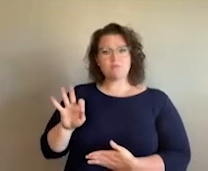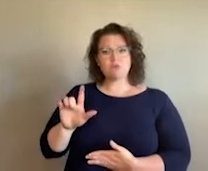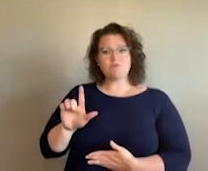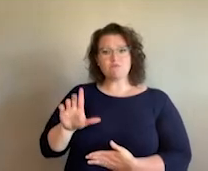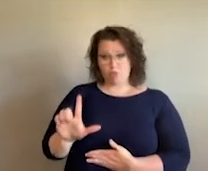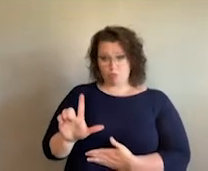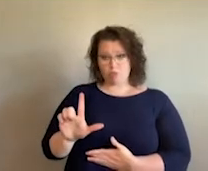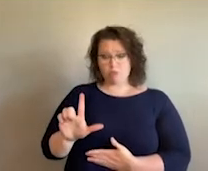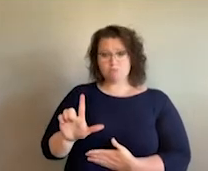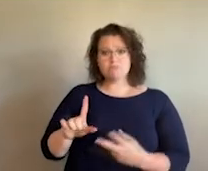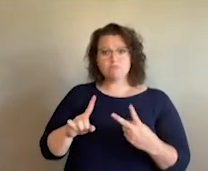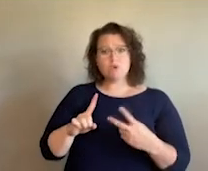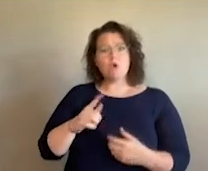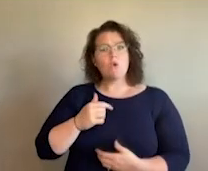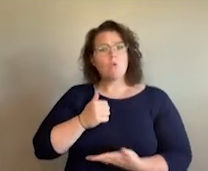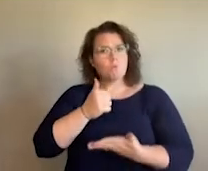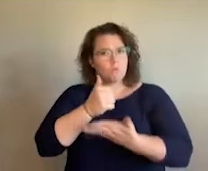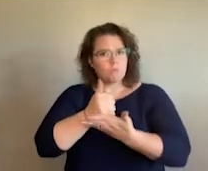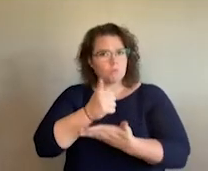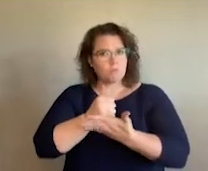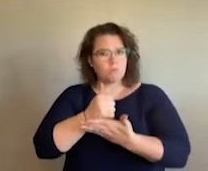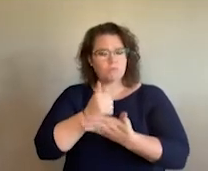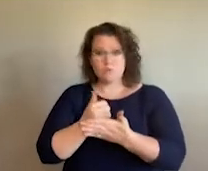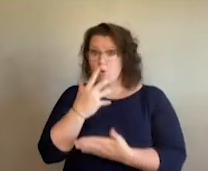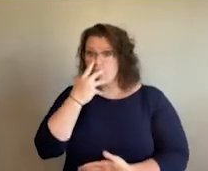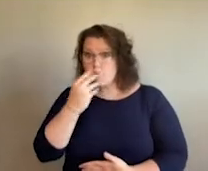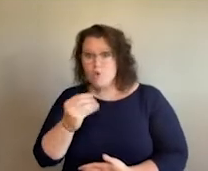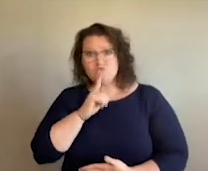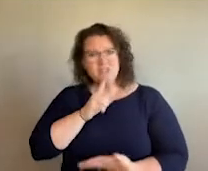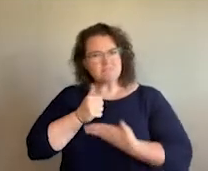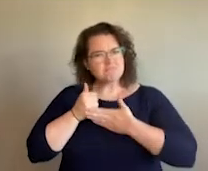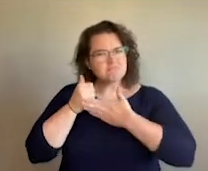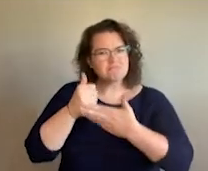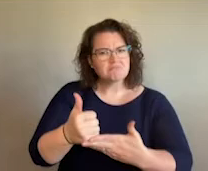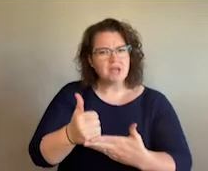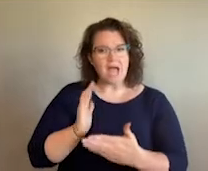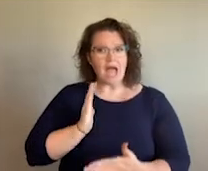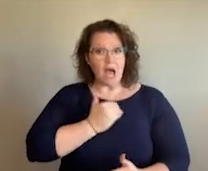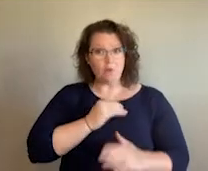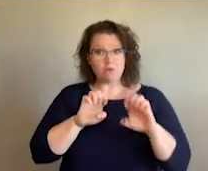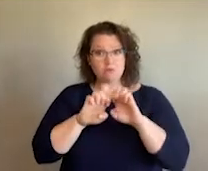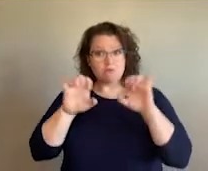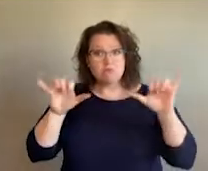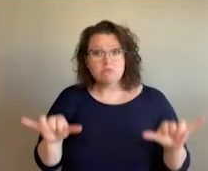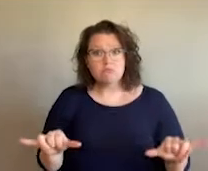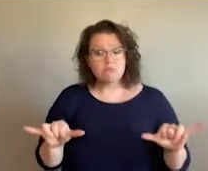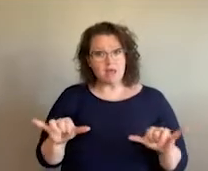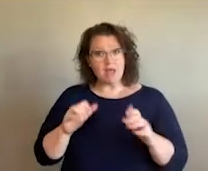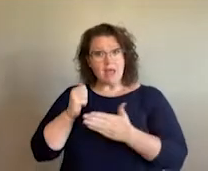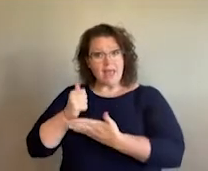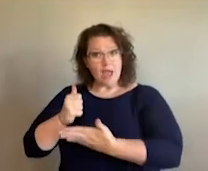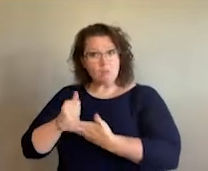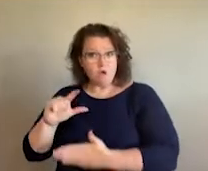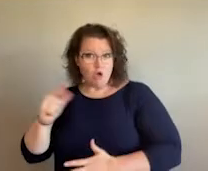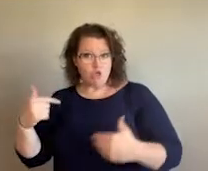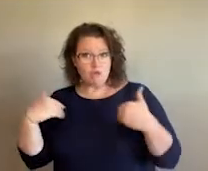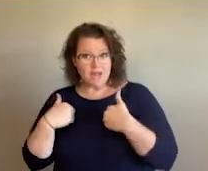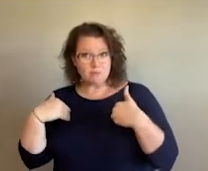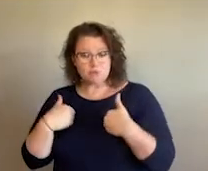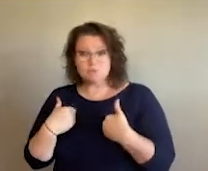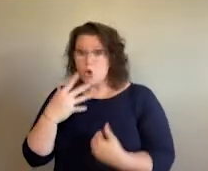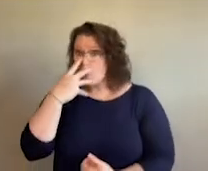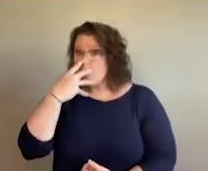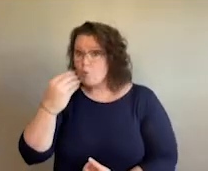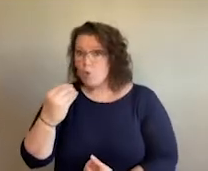our ecosystem and to other animals. So wolves can be helpful because when they eat food, they leave